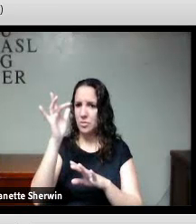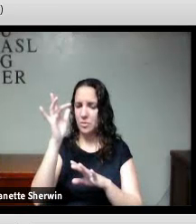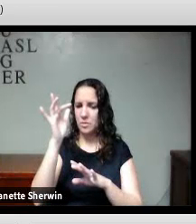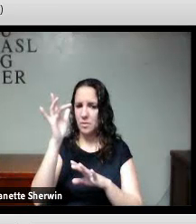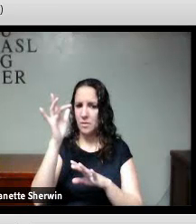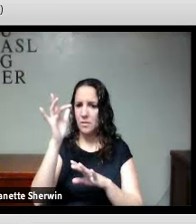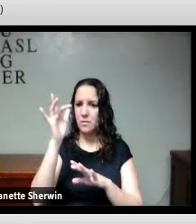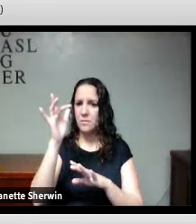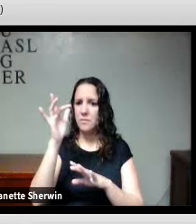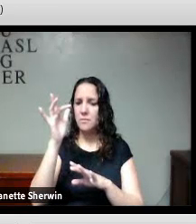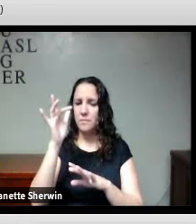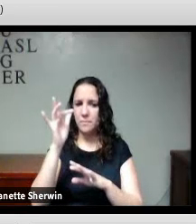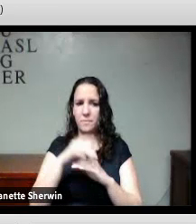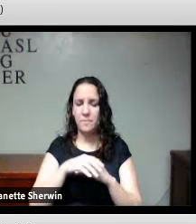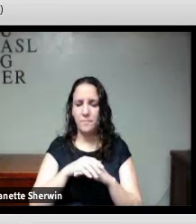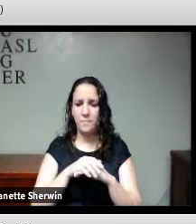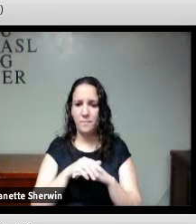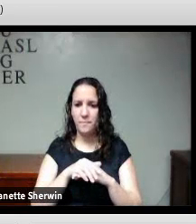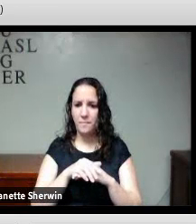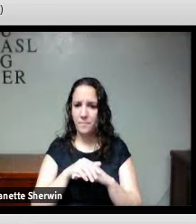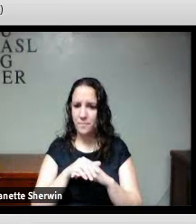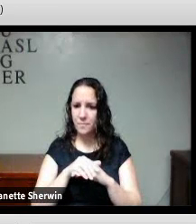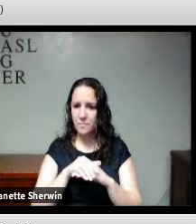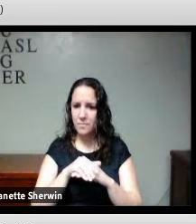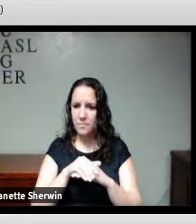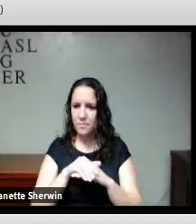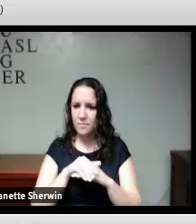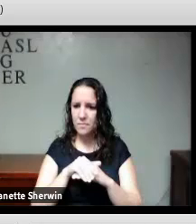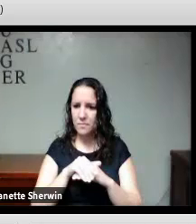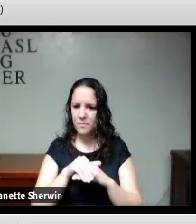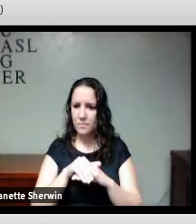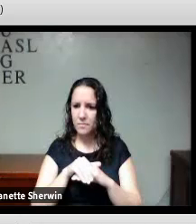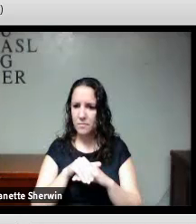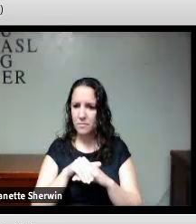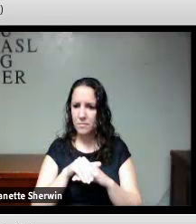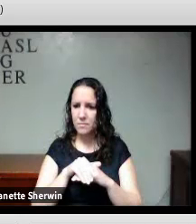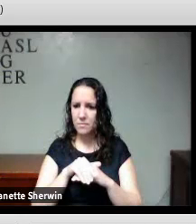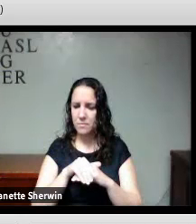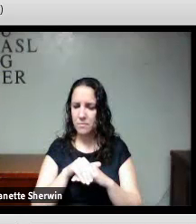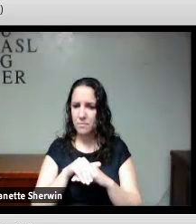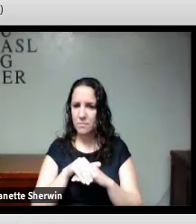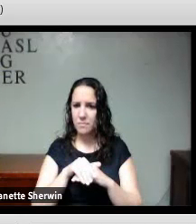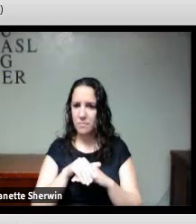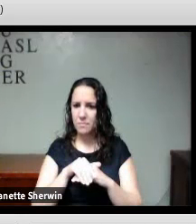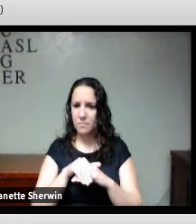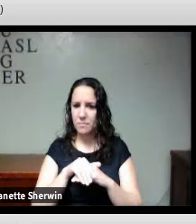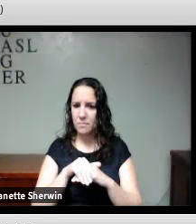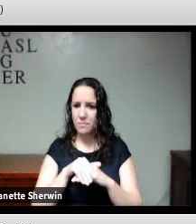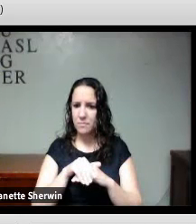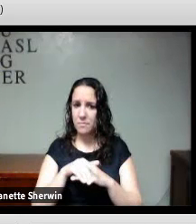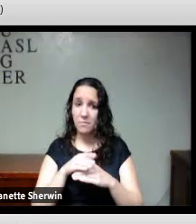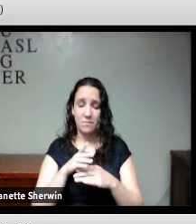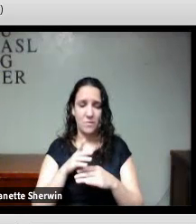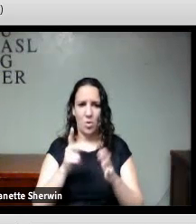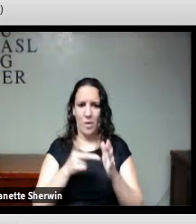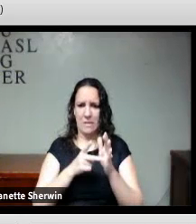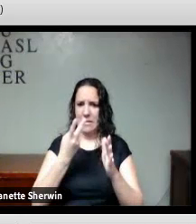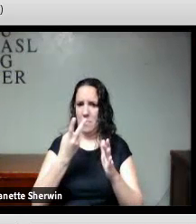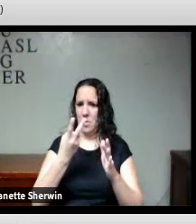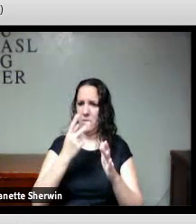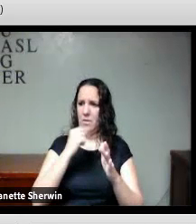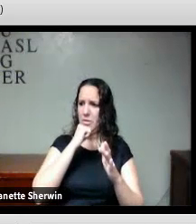just doesn't come naturally to say thank you, does it, Lynn, for some people? So it's double not natural, if you can say that, for